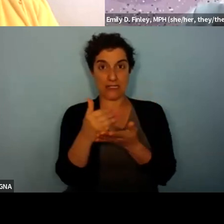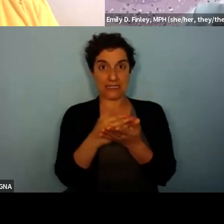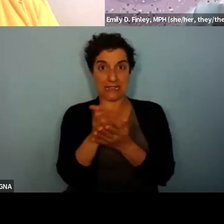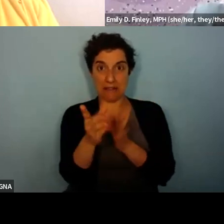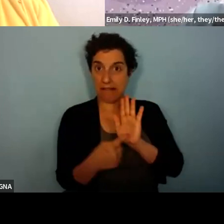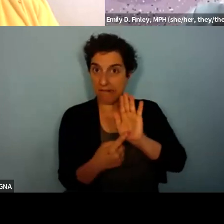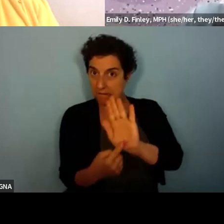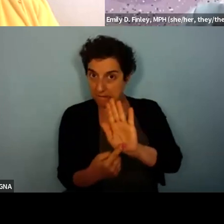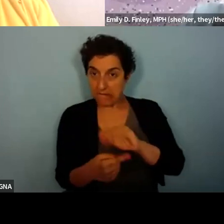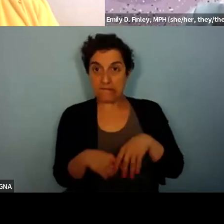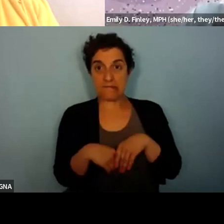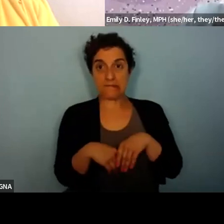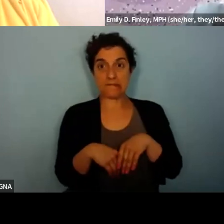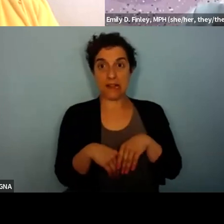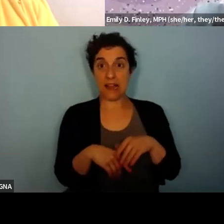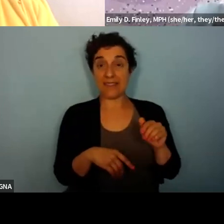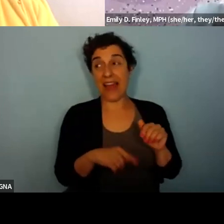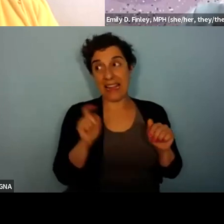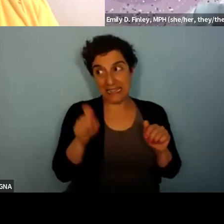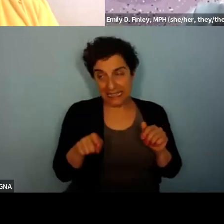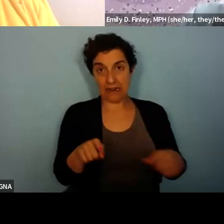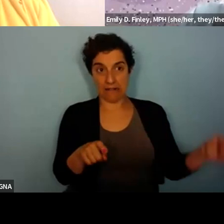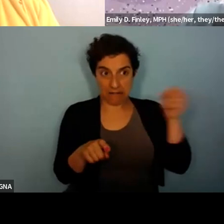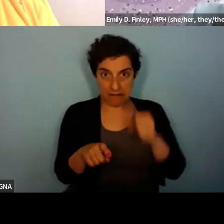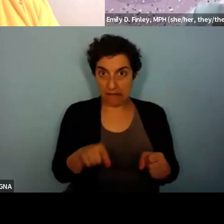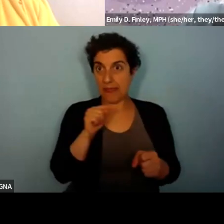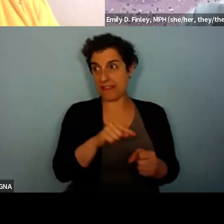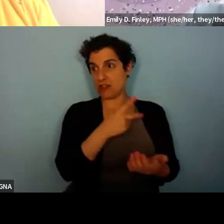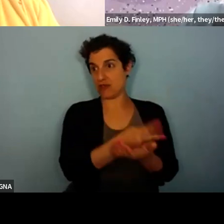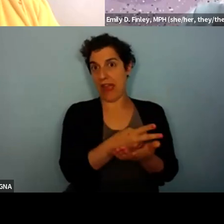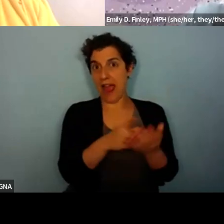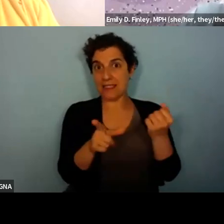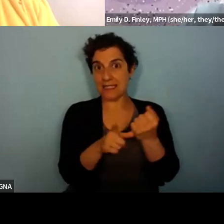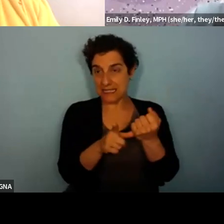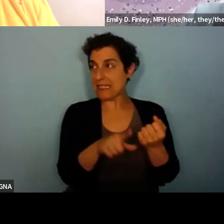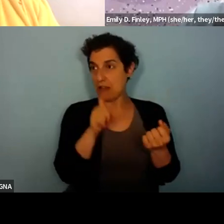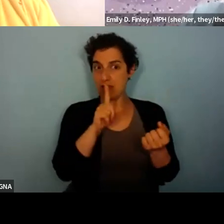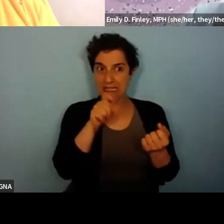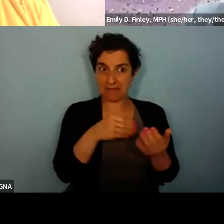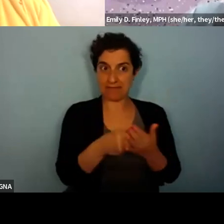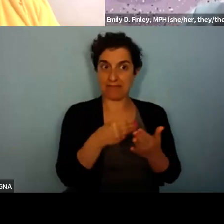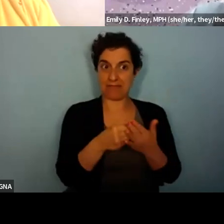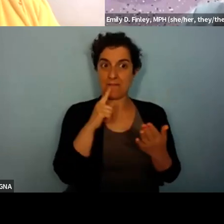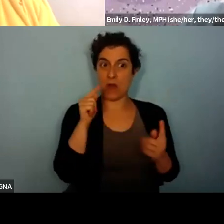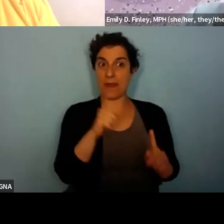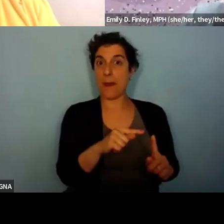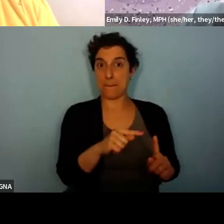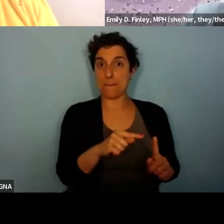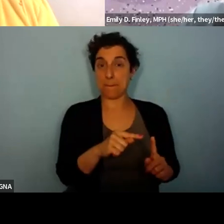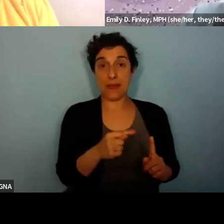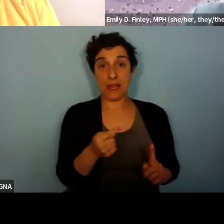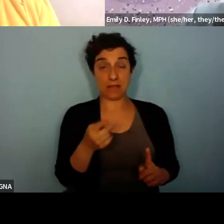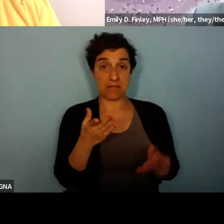put this grad assistant in this project, I really need to have them funded here. Maybe this is the ways that